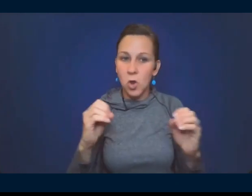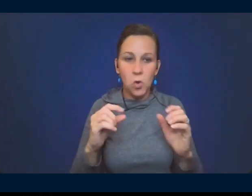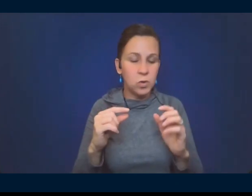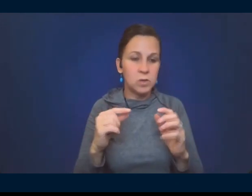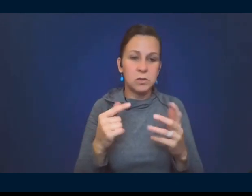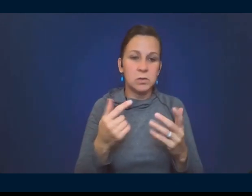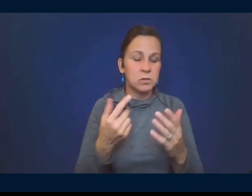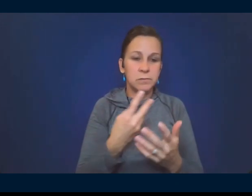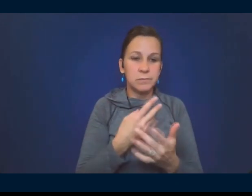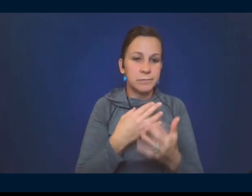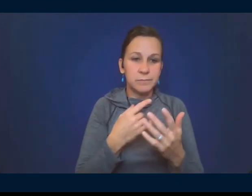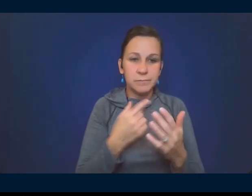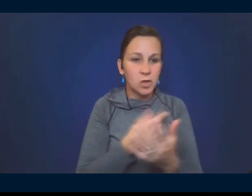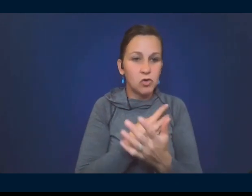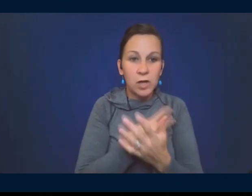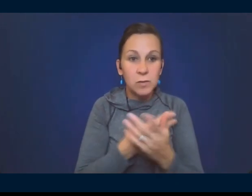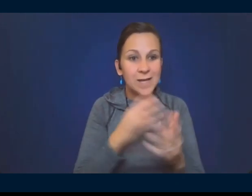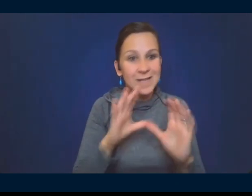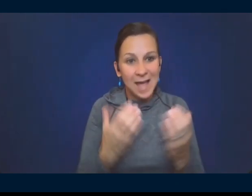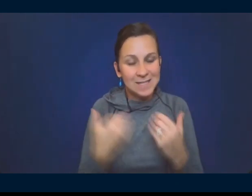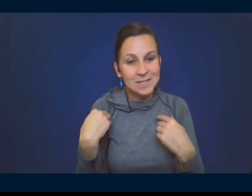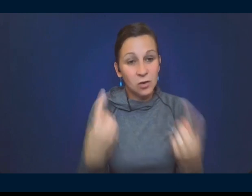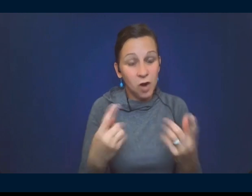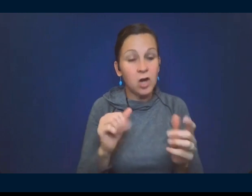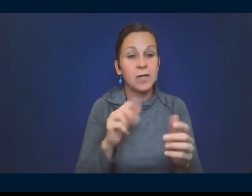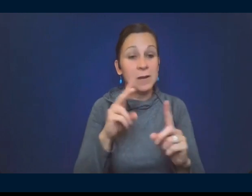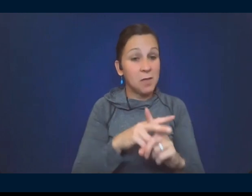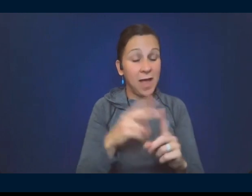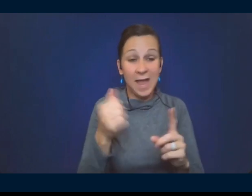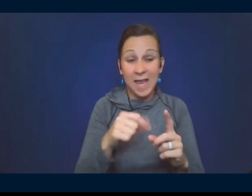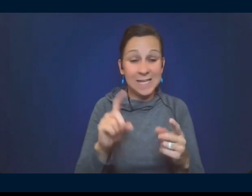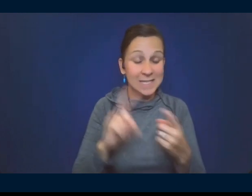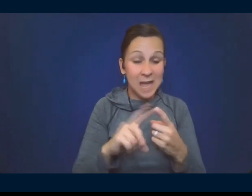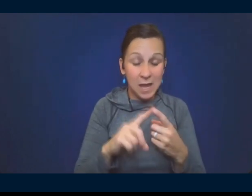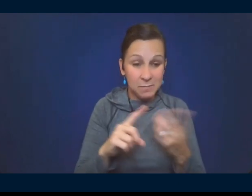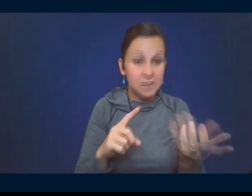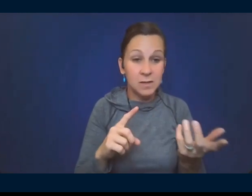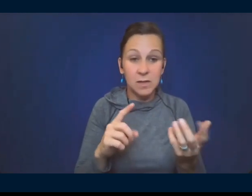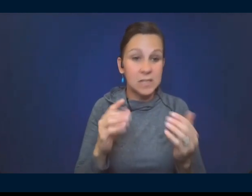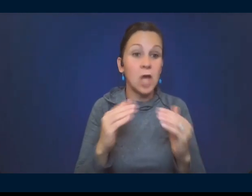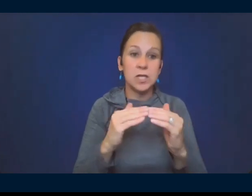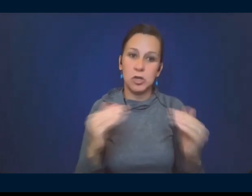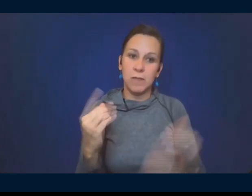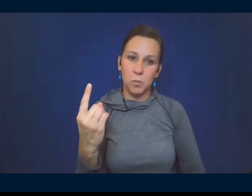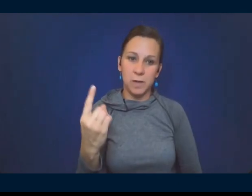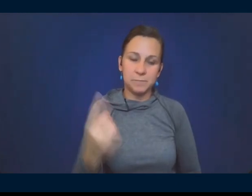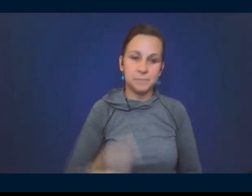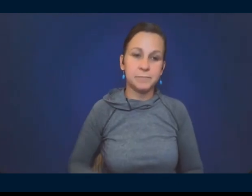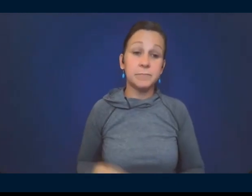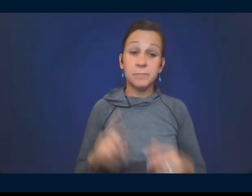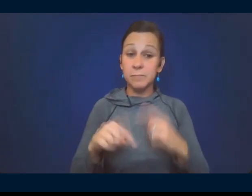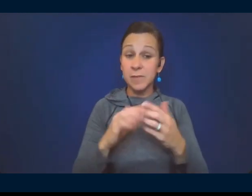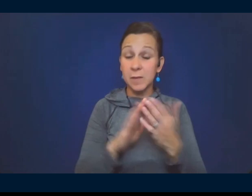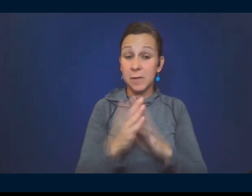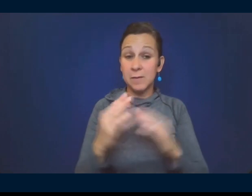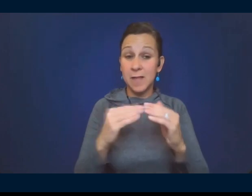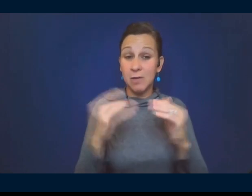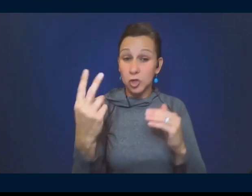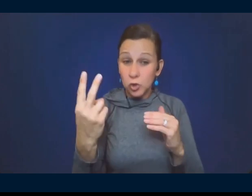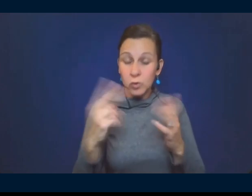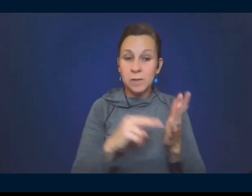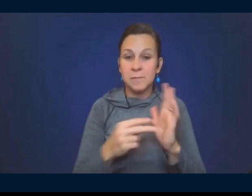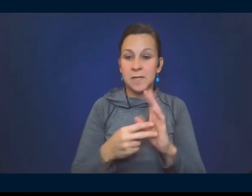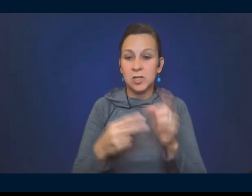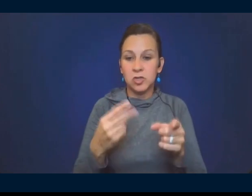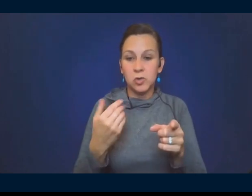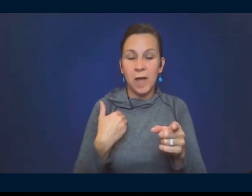classes so far, can apply to many times as GRFP as long as you're level 1. Once you become level 2, which means you have